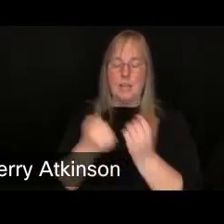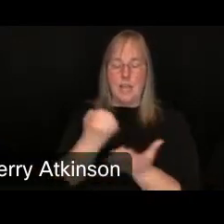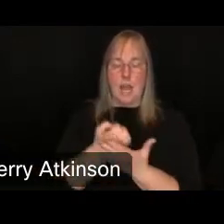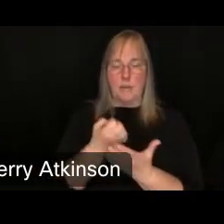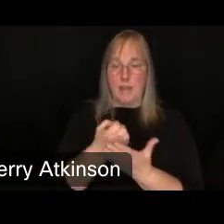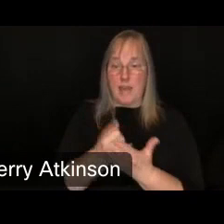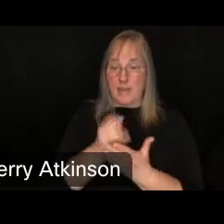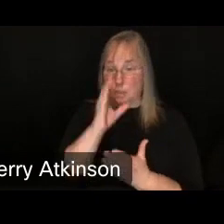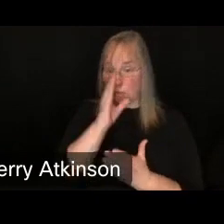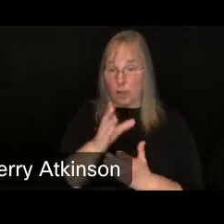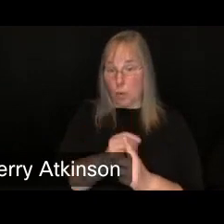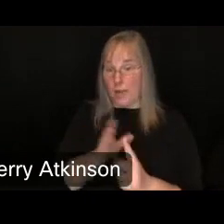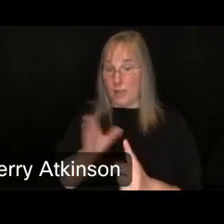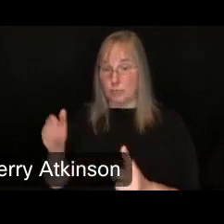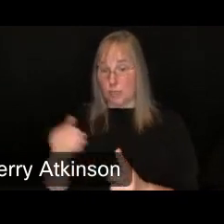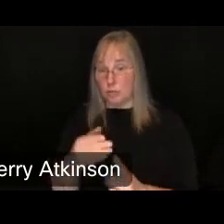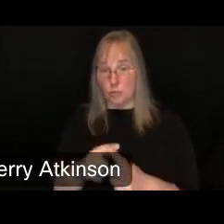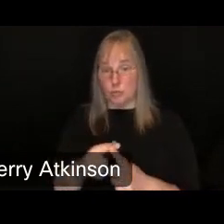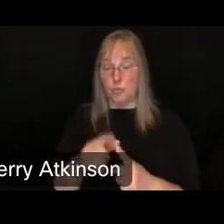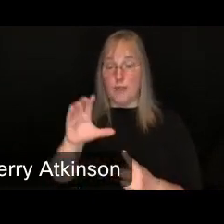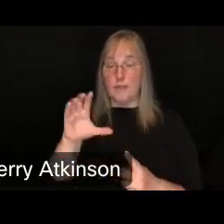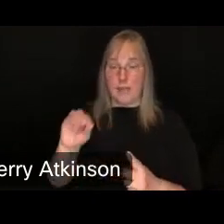county's revenues.